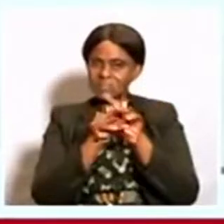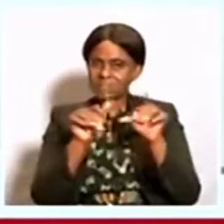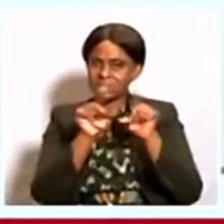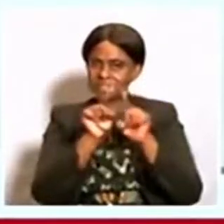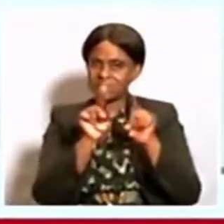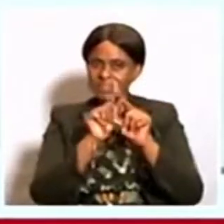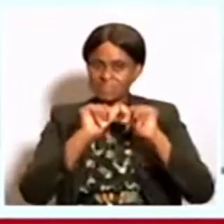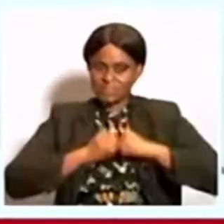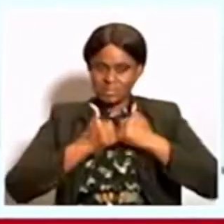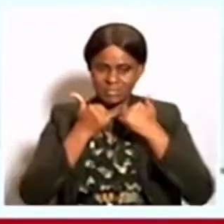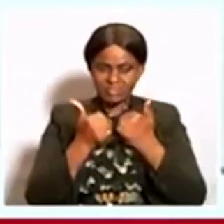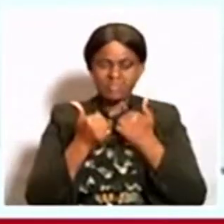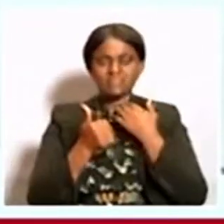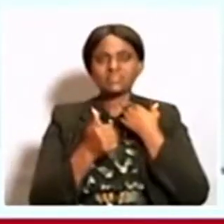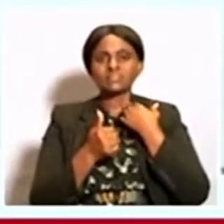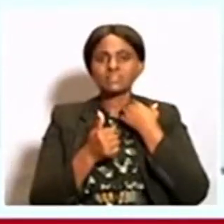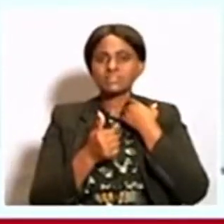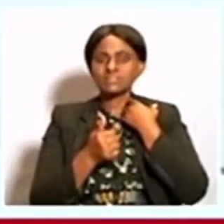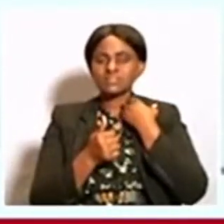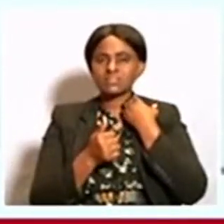so that we,